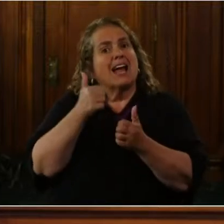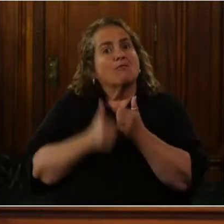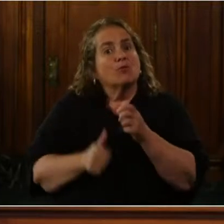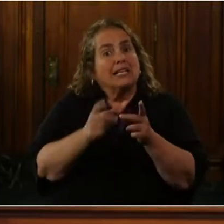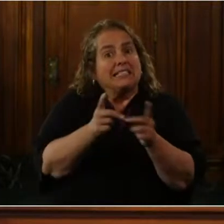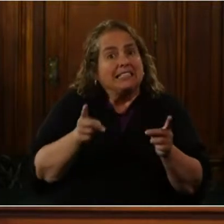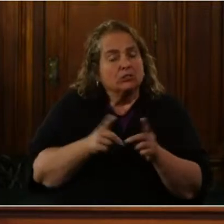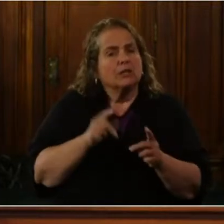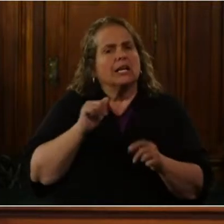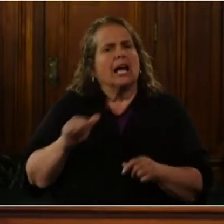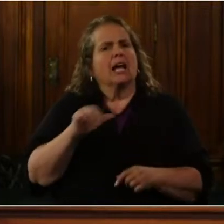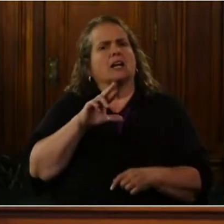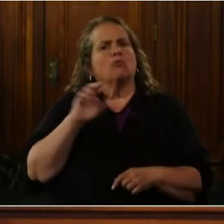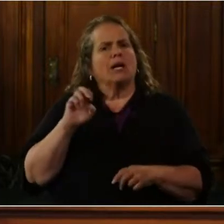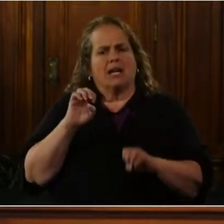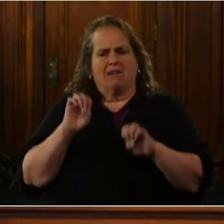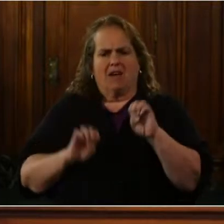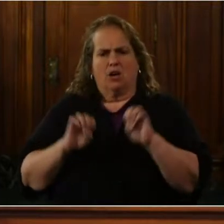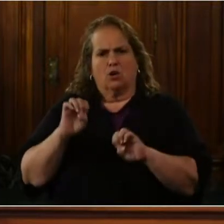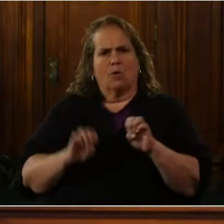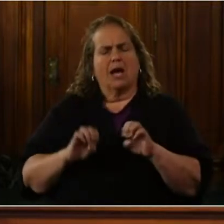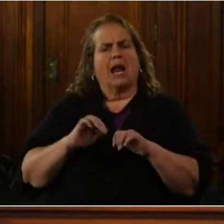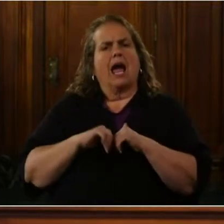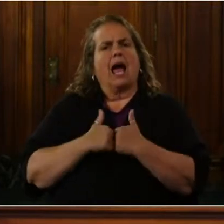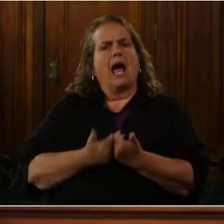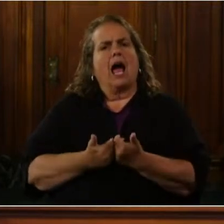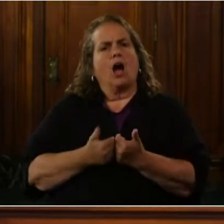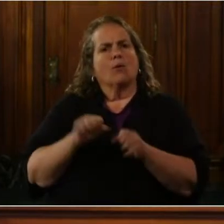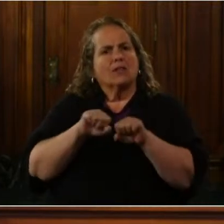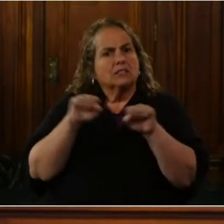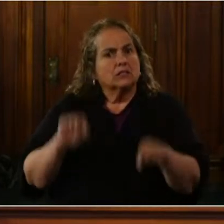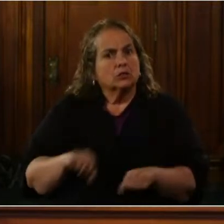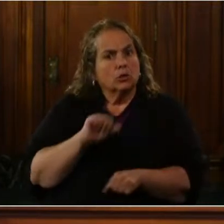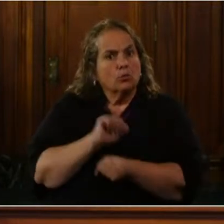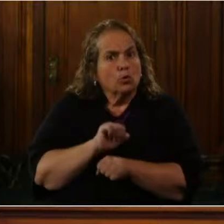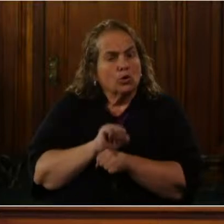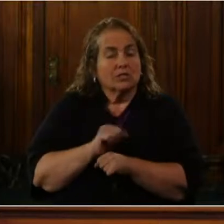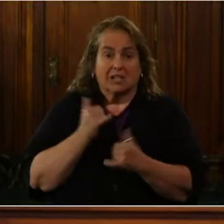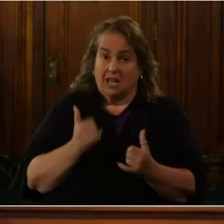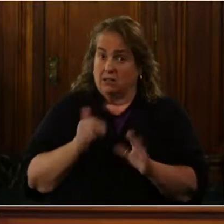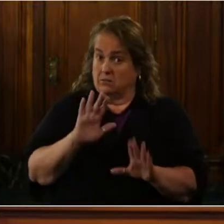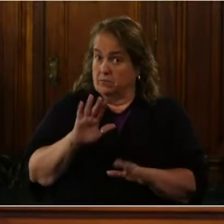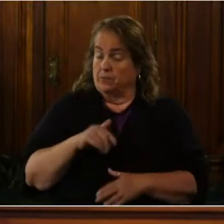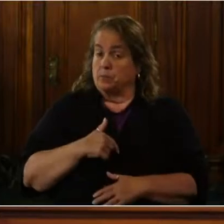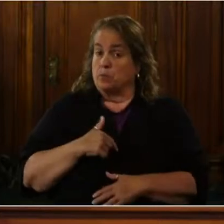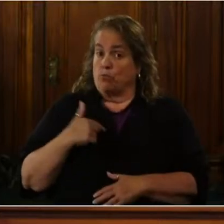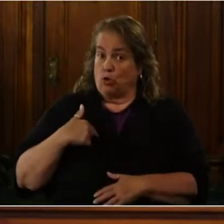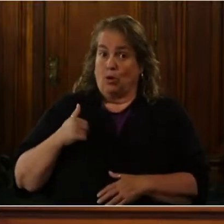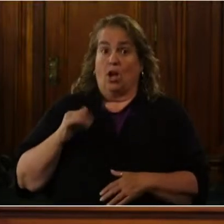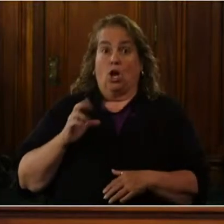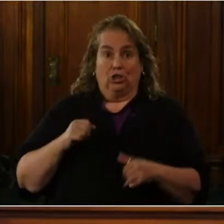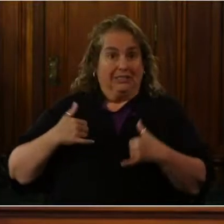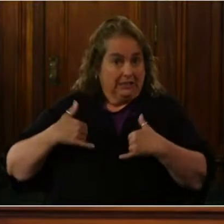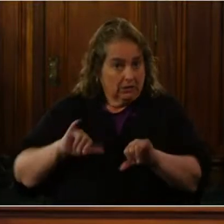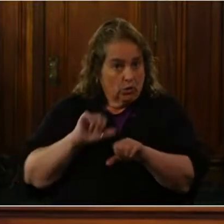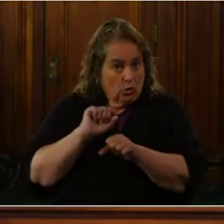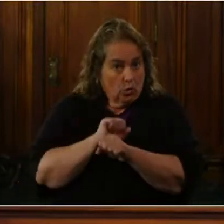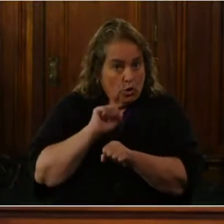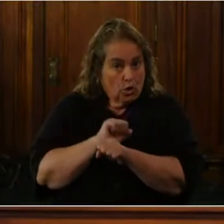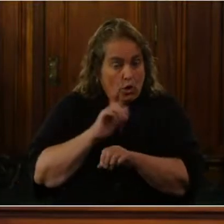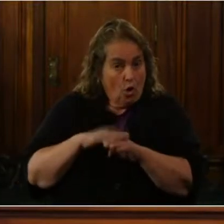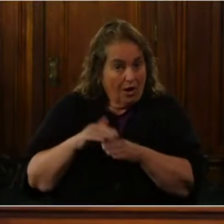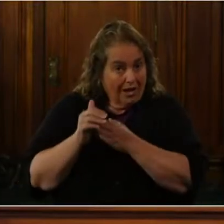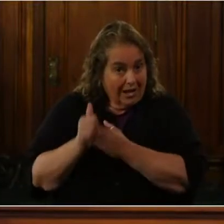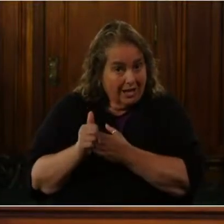able to evaluate how the system works. Now, we are still working on guidance,